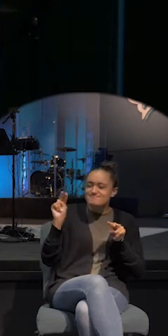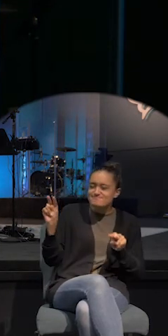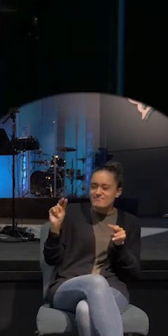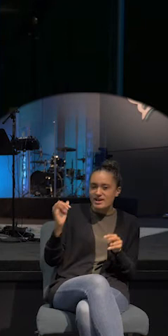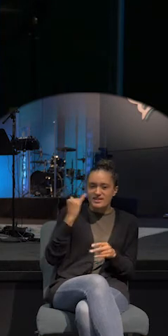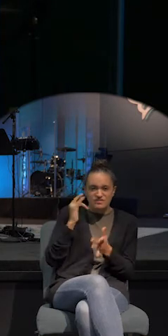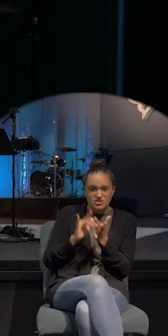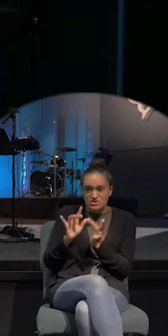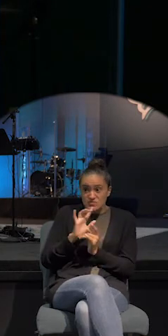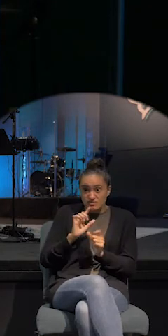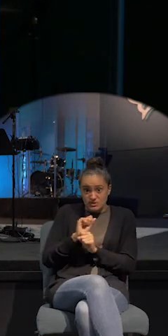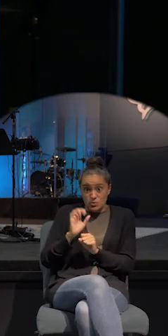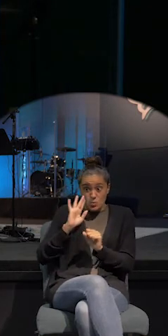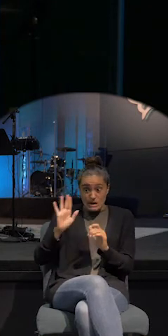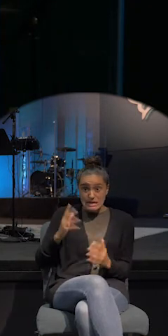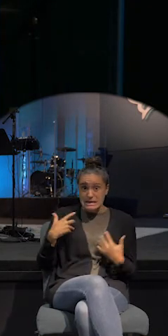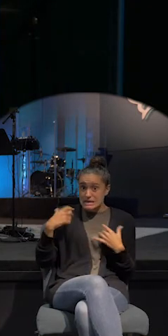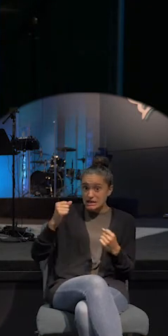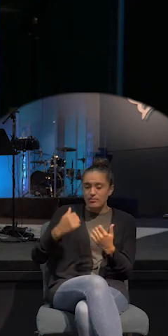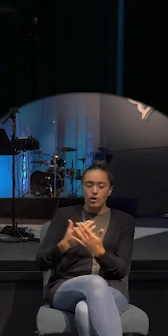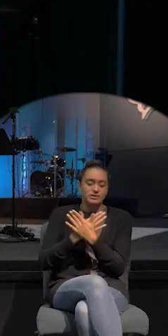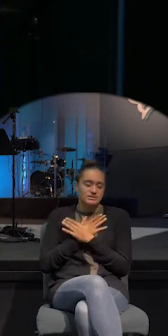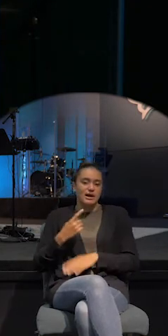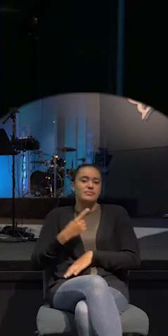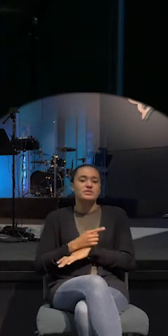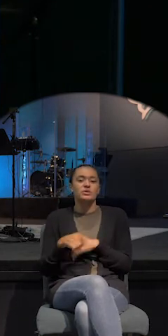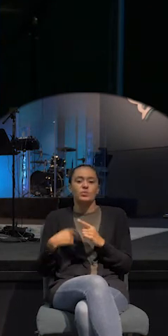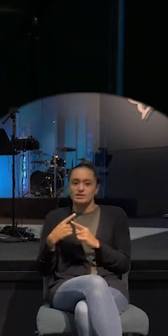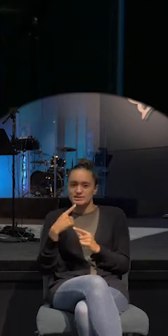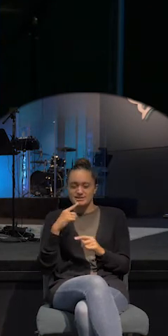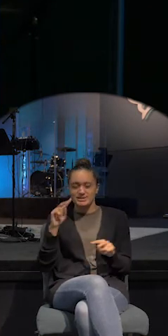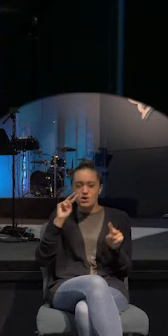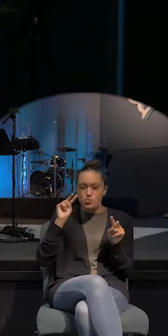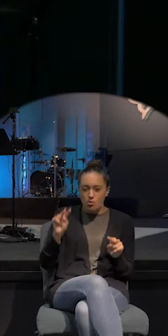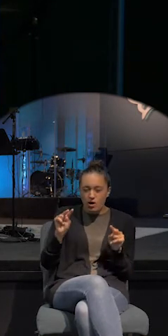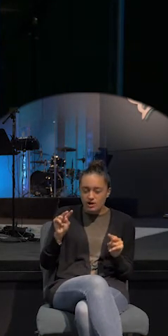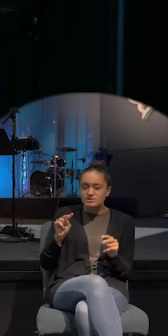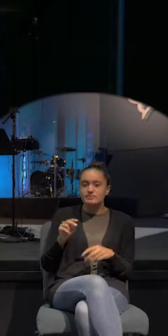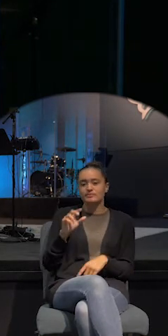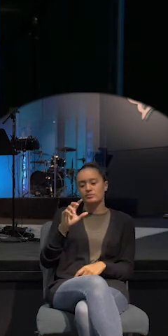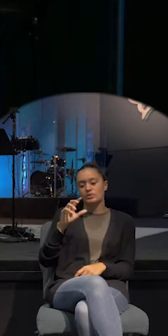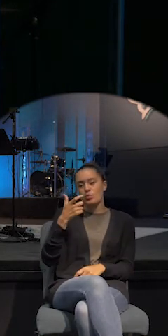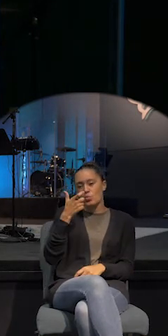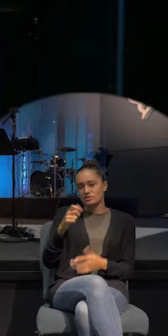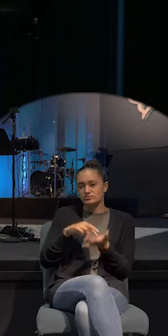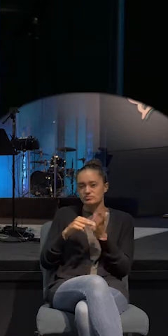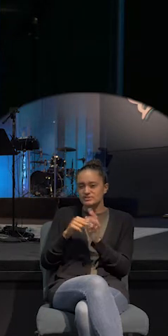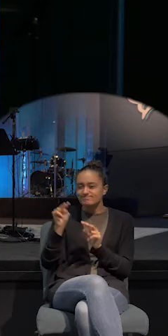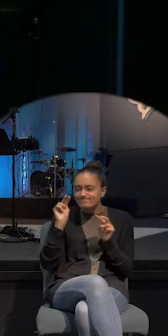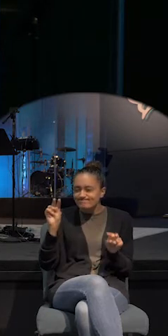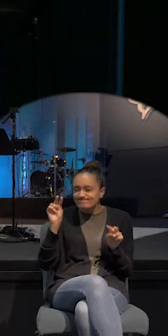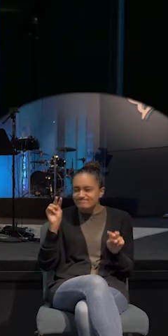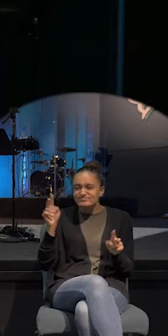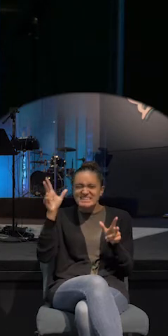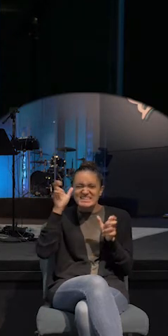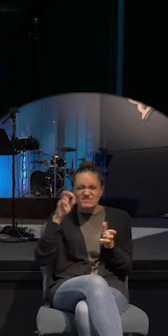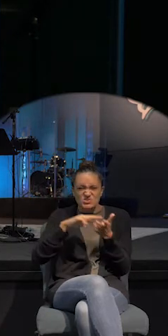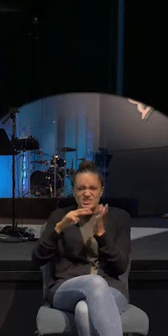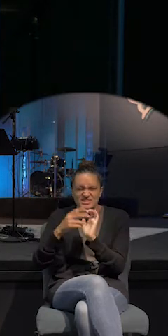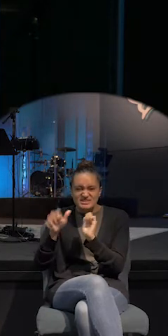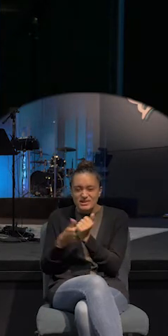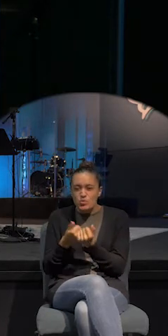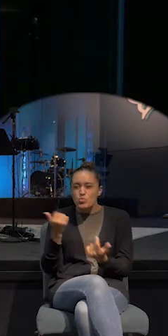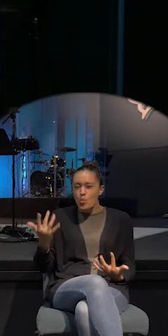he would heal him on the Sabbath. When it says they watched him, that word watch means to observe closely with evil intent.